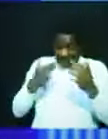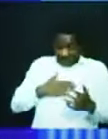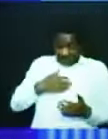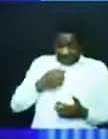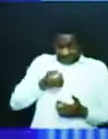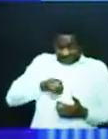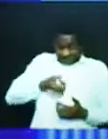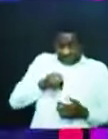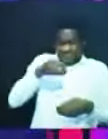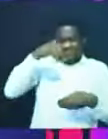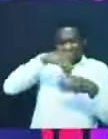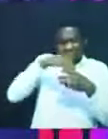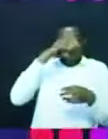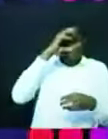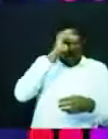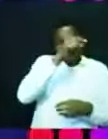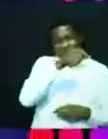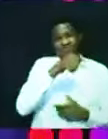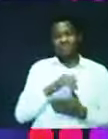One